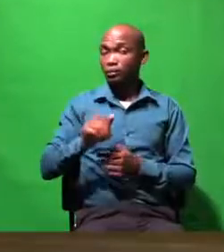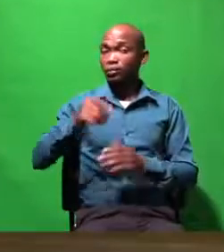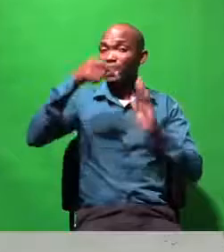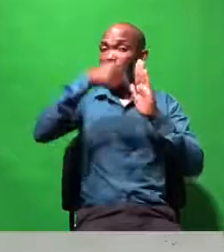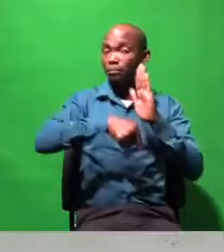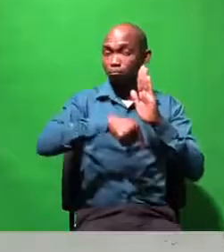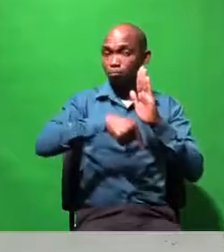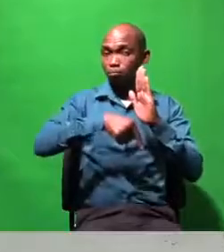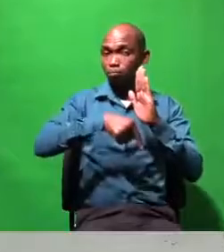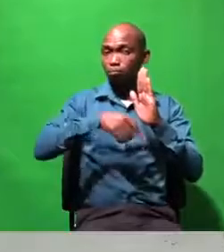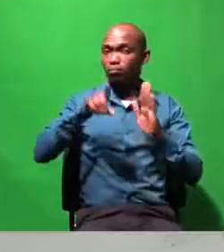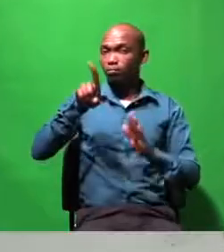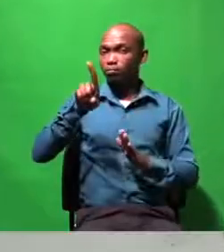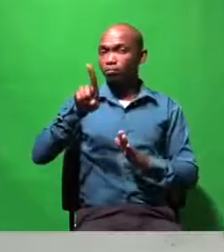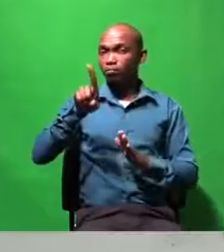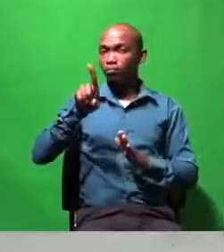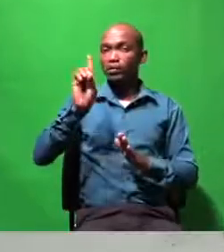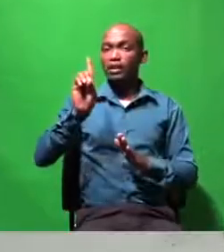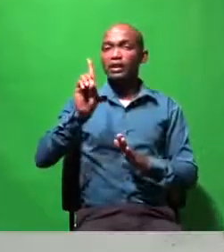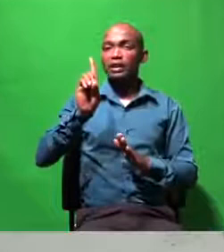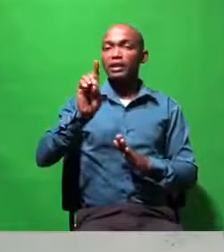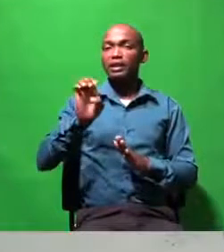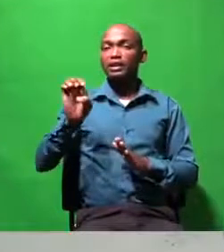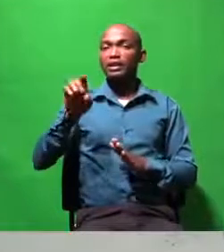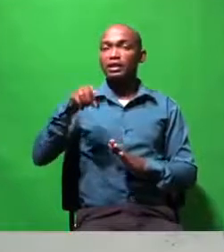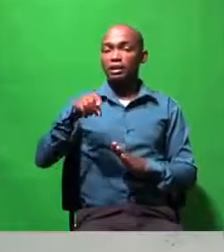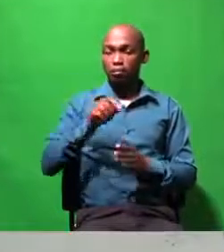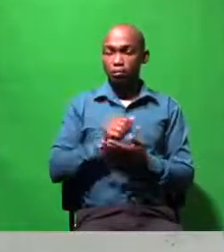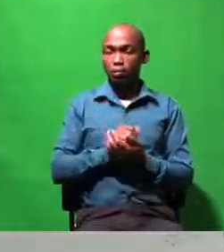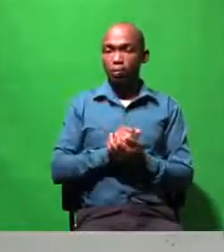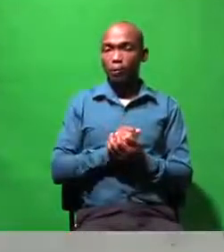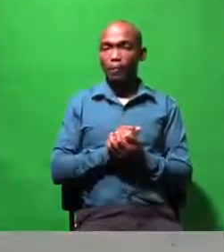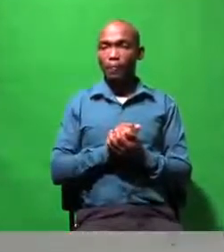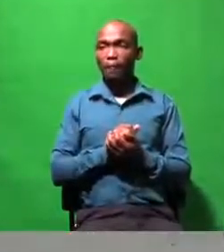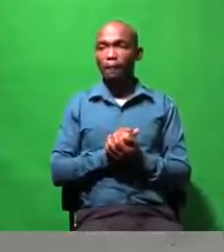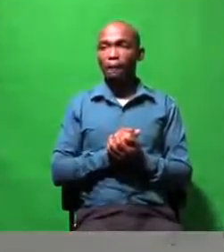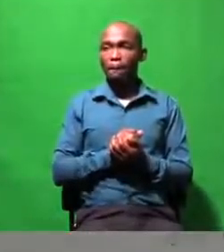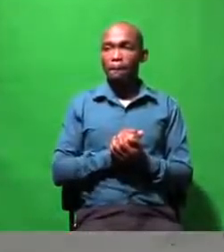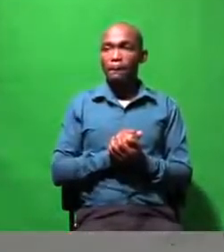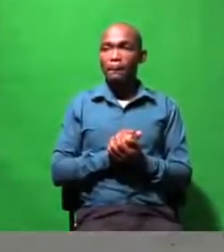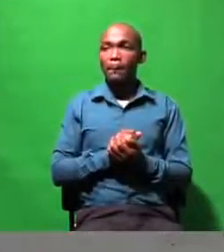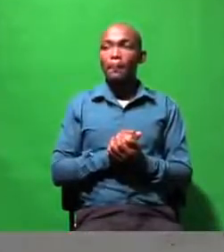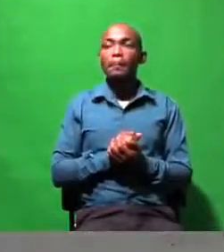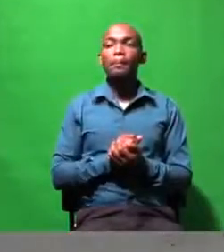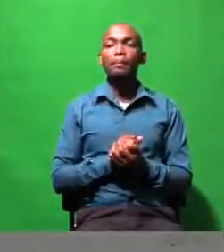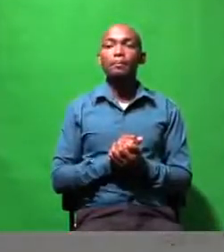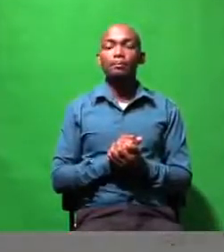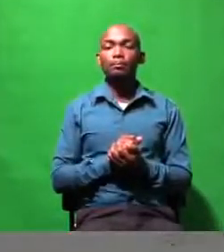deep, or we call it is a trench. So example, take example